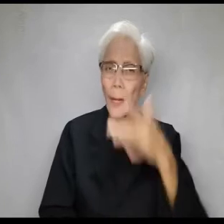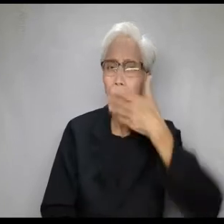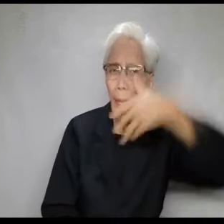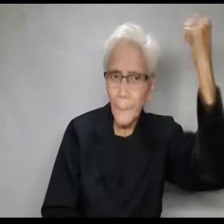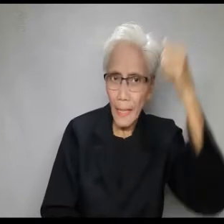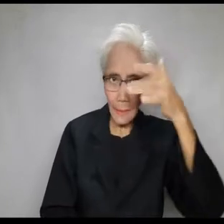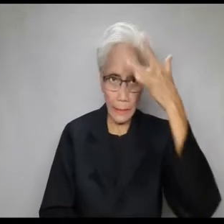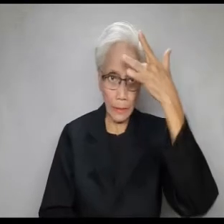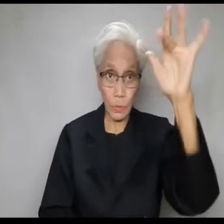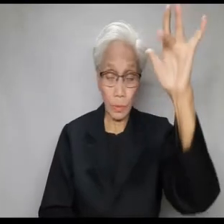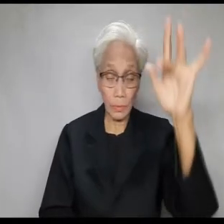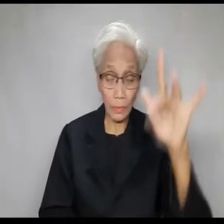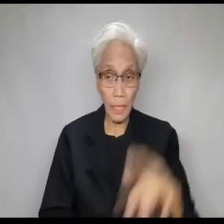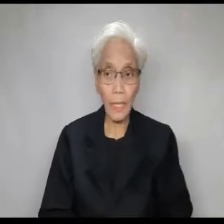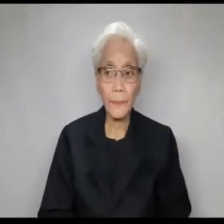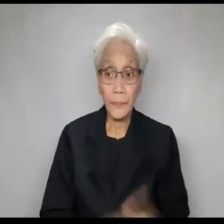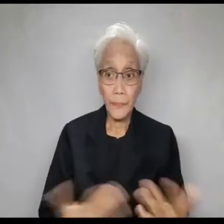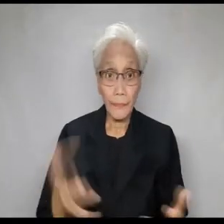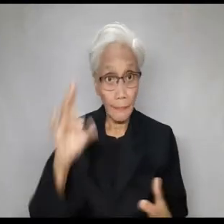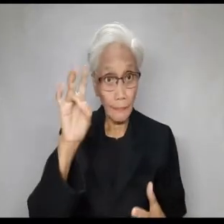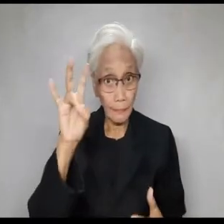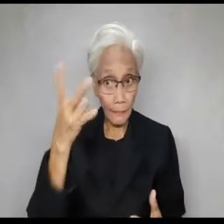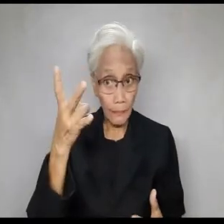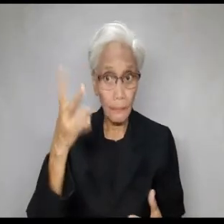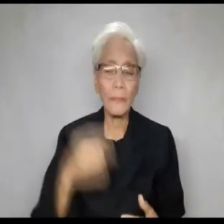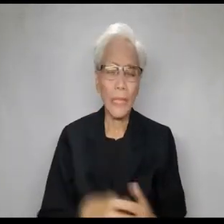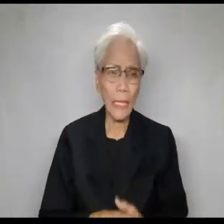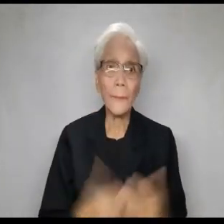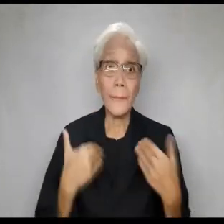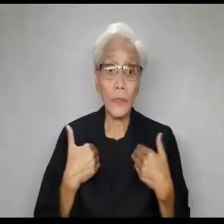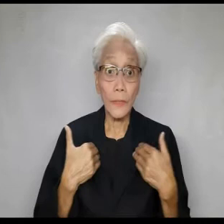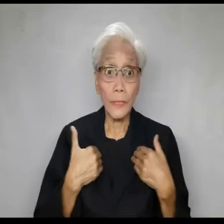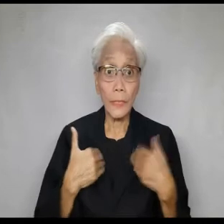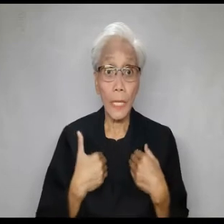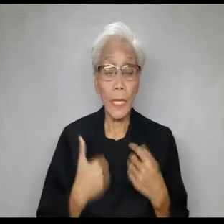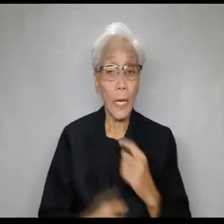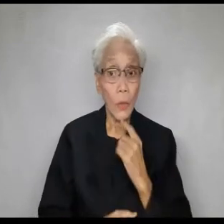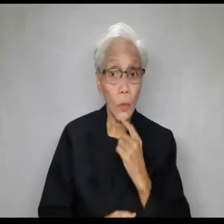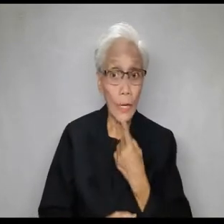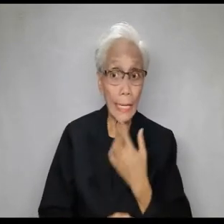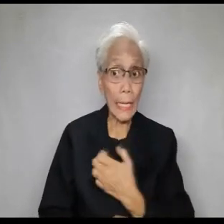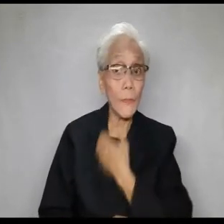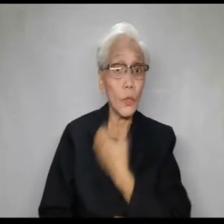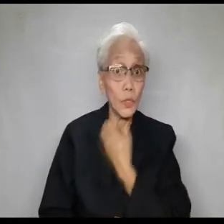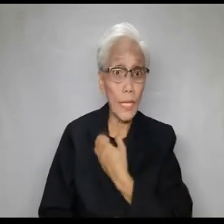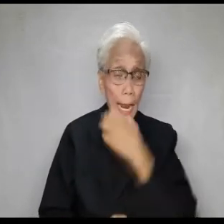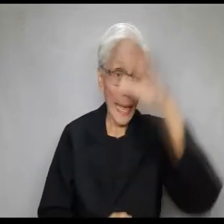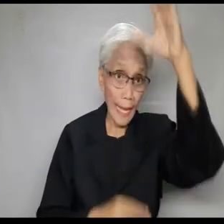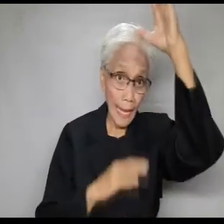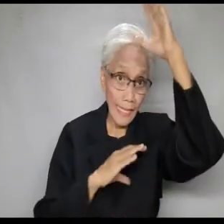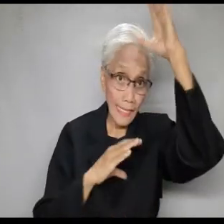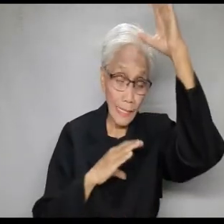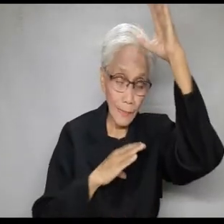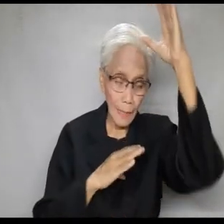siya. And the seventh mark of a loser is this: he or she has chronic